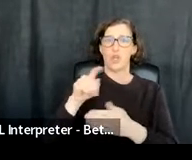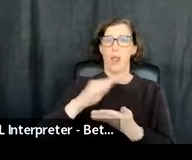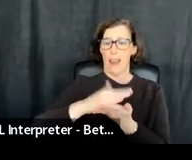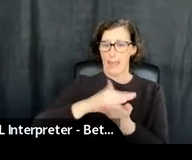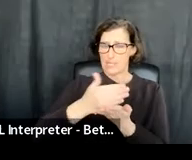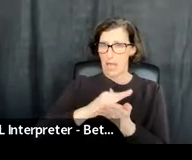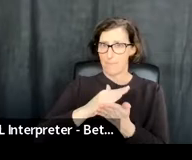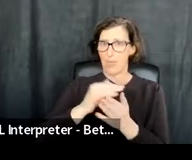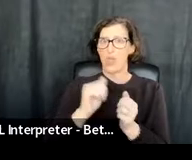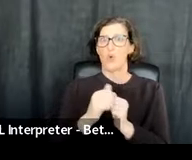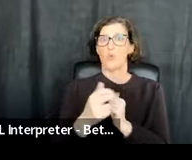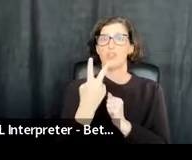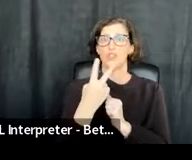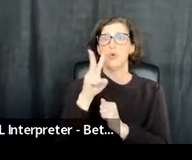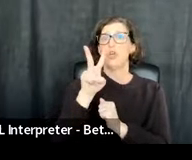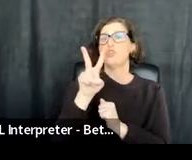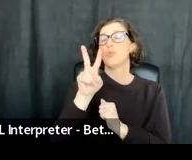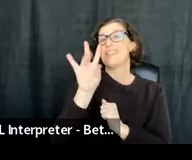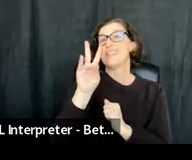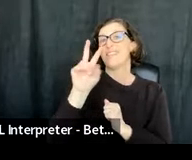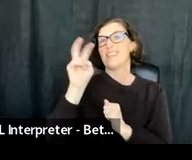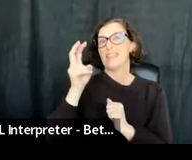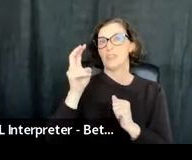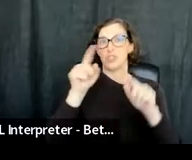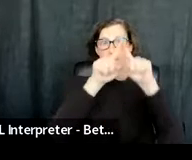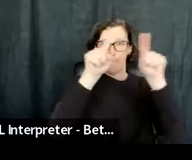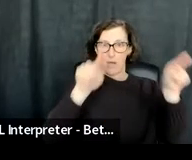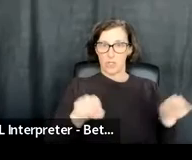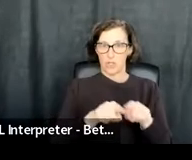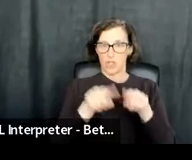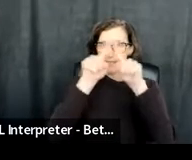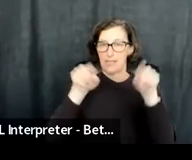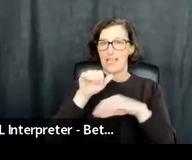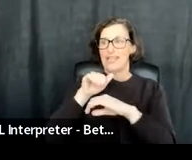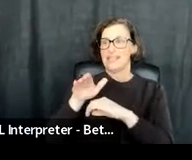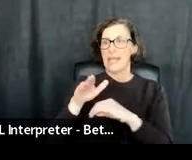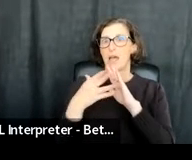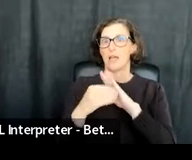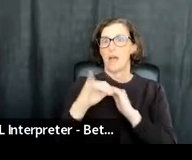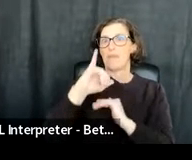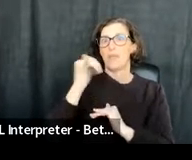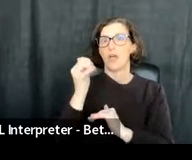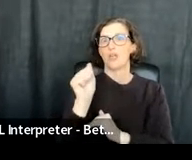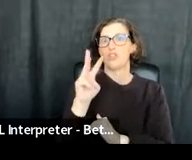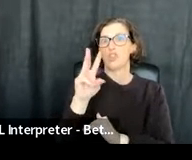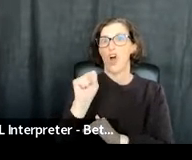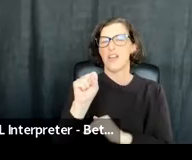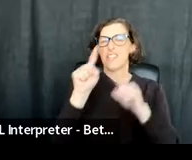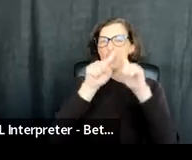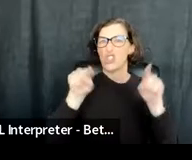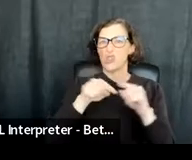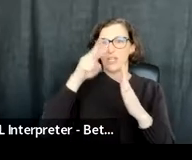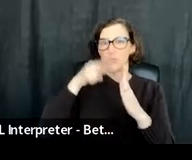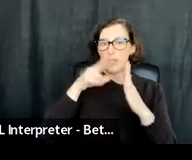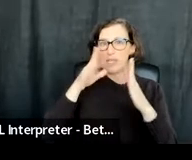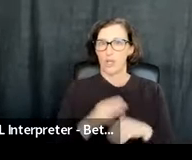course, with two 27-inch monitors. We're going to send her a copy of the JAWS screen reader, a copy of the Zoom